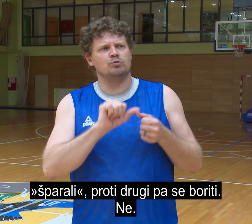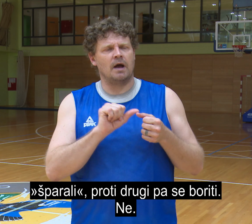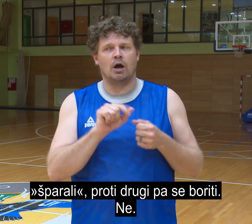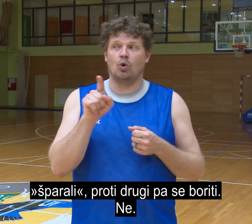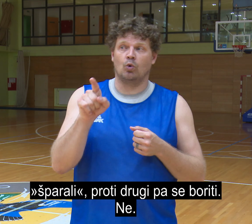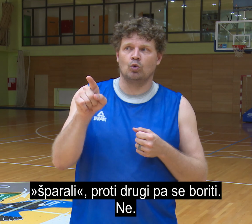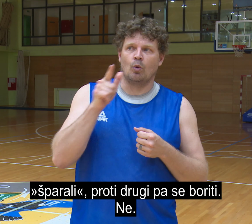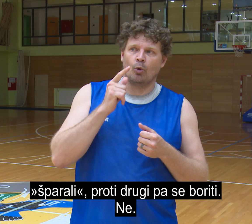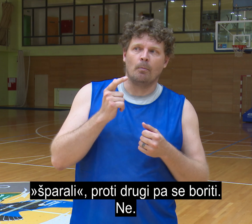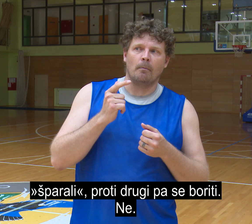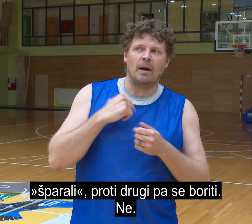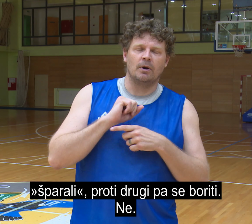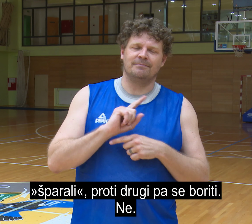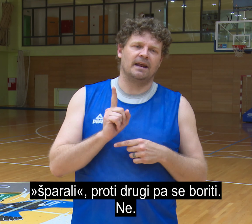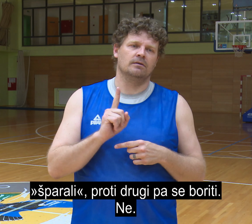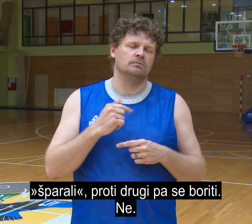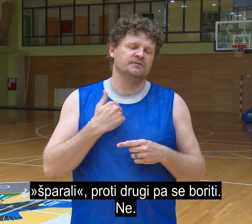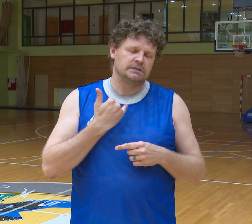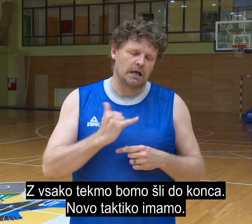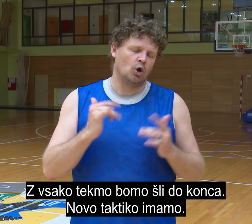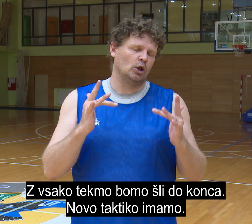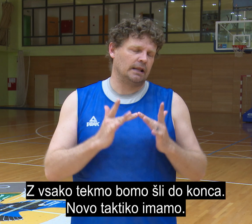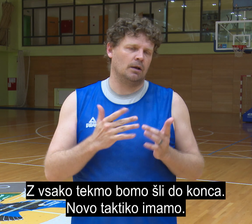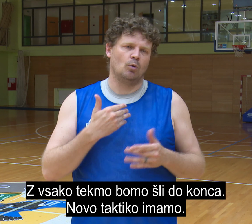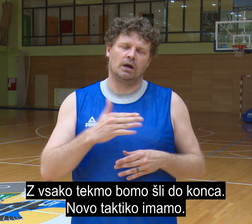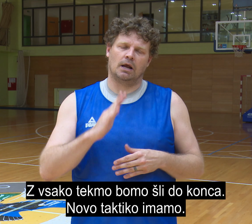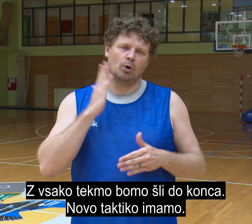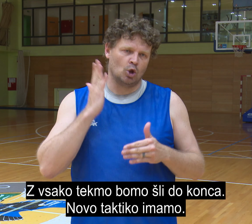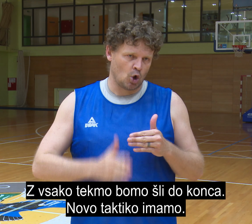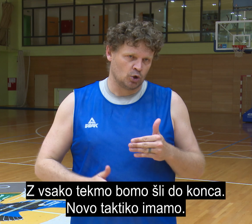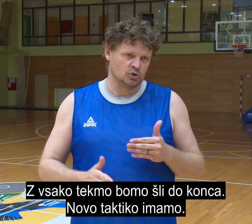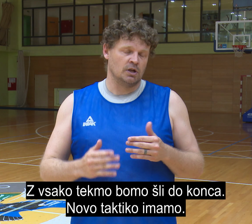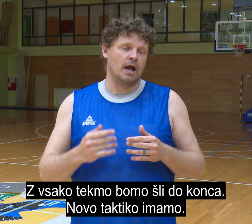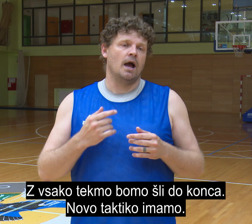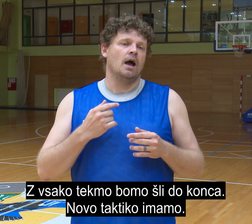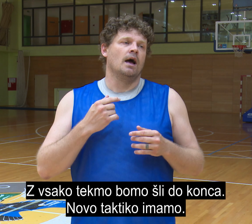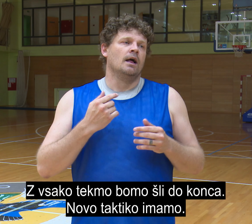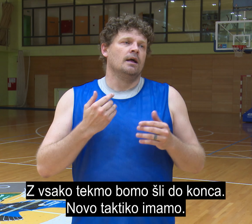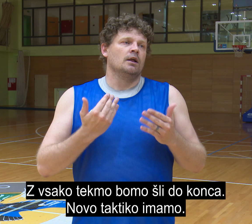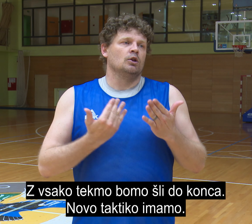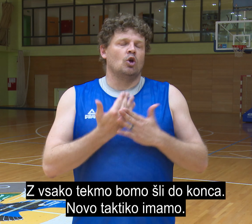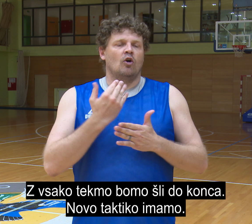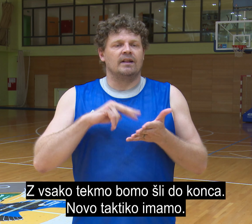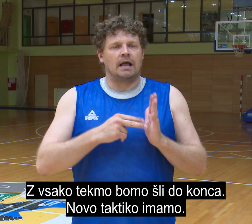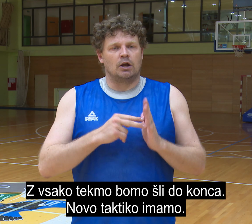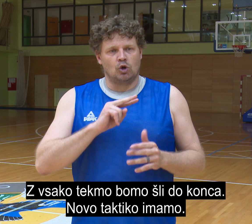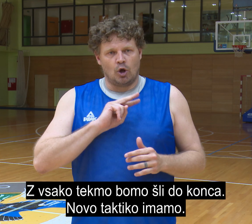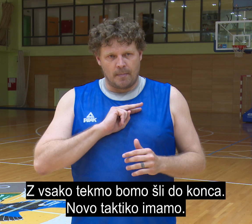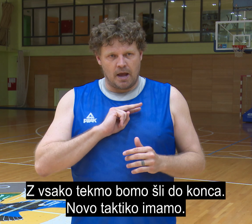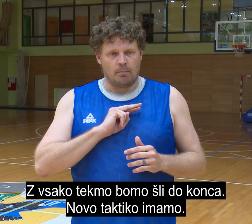Yo, what you got in that bag? Candy, cigarettes, and a Playboy mag? Man, you used to have to work for that.